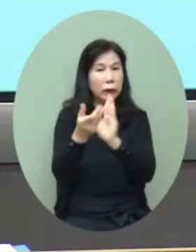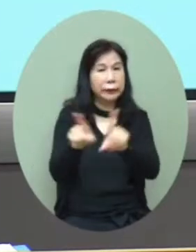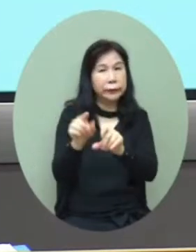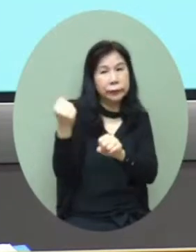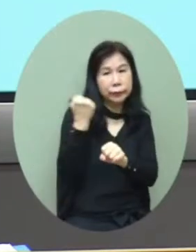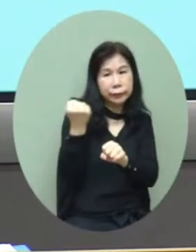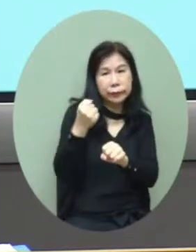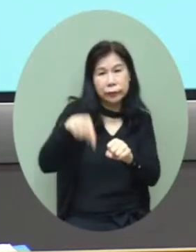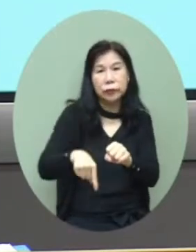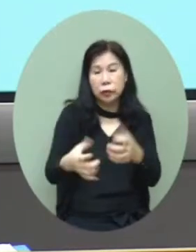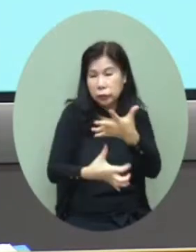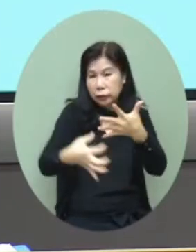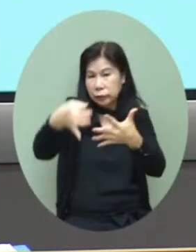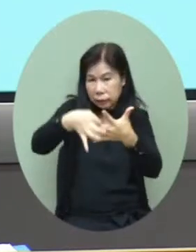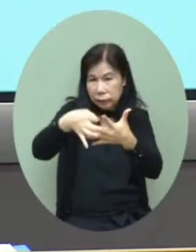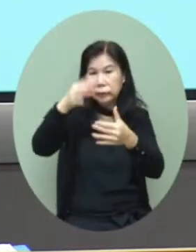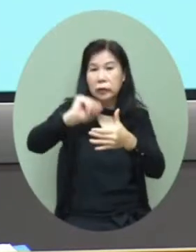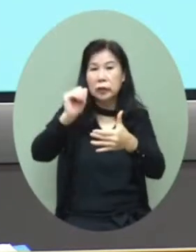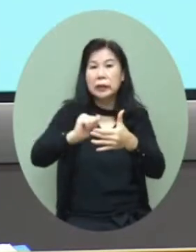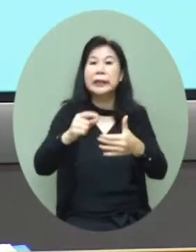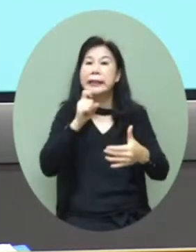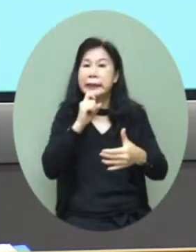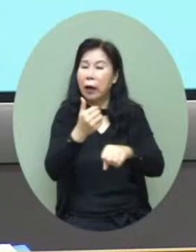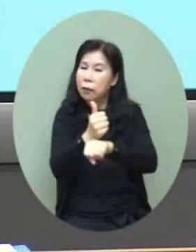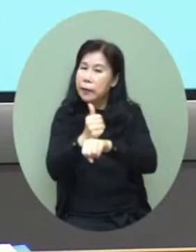by these people on the yellow code.